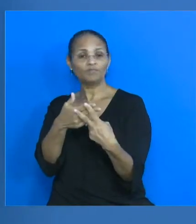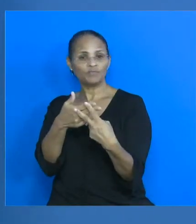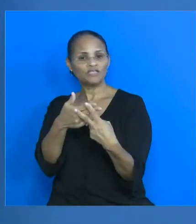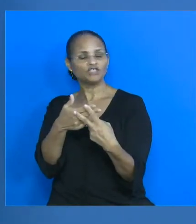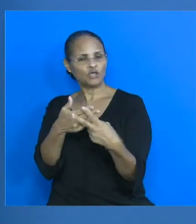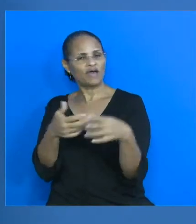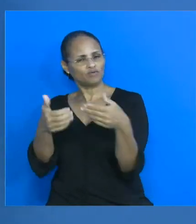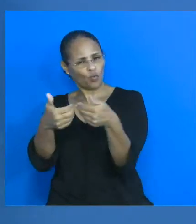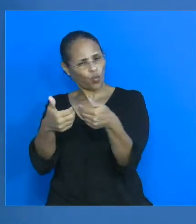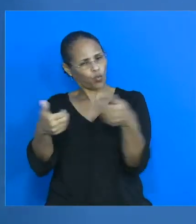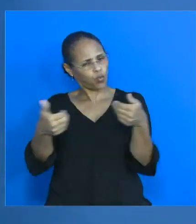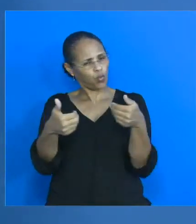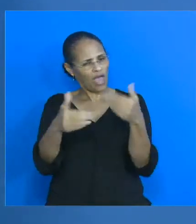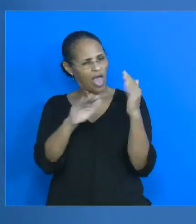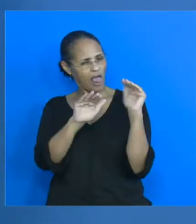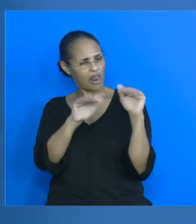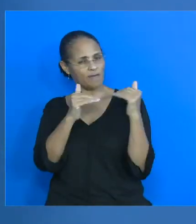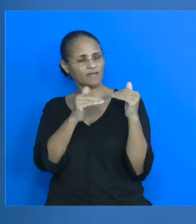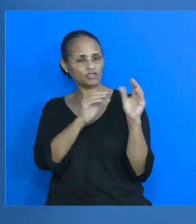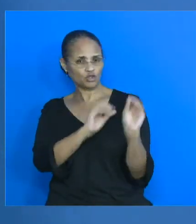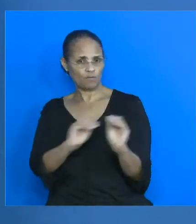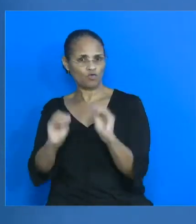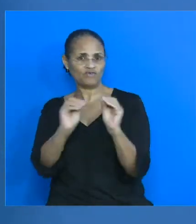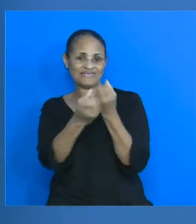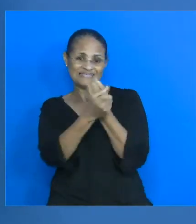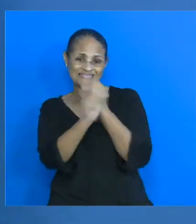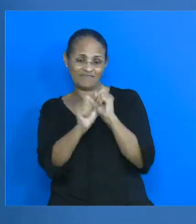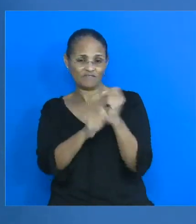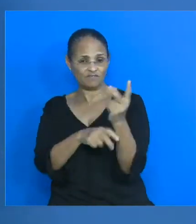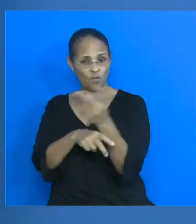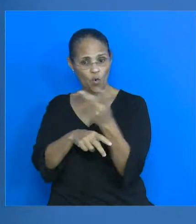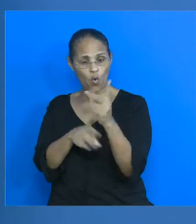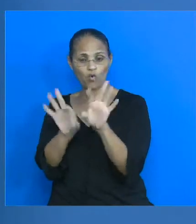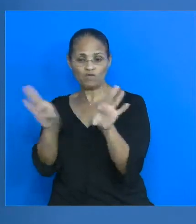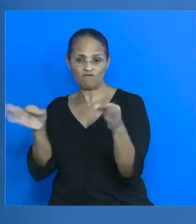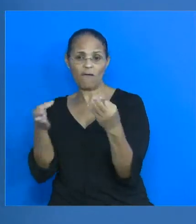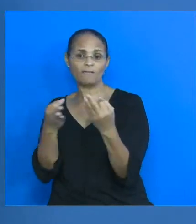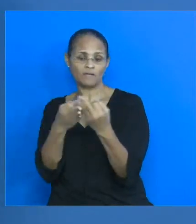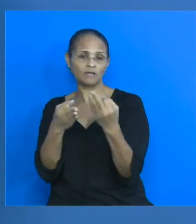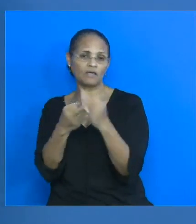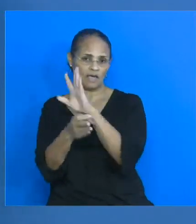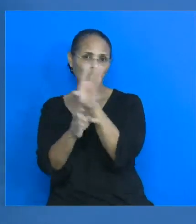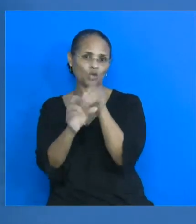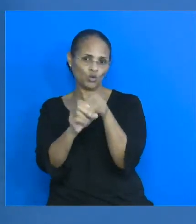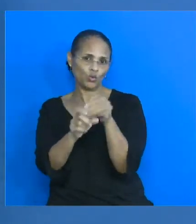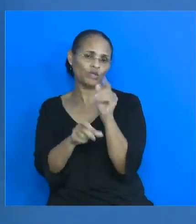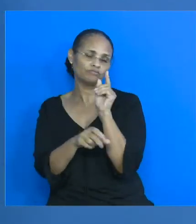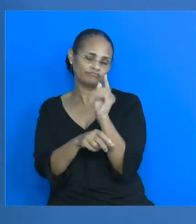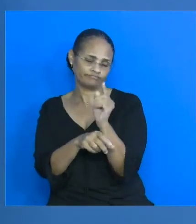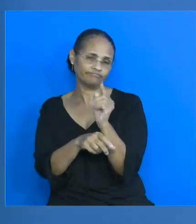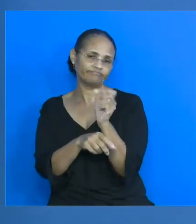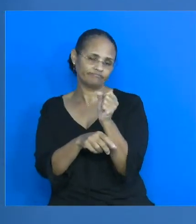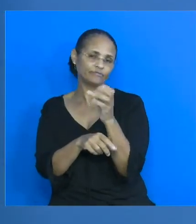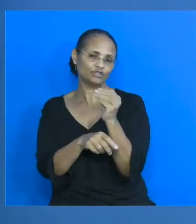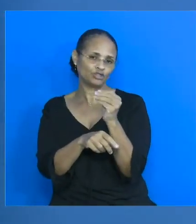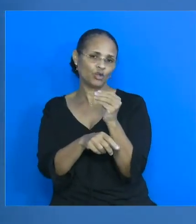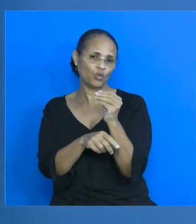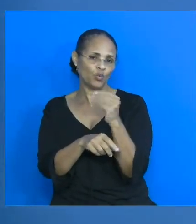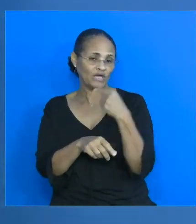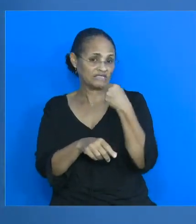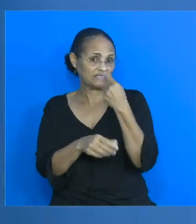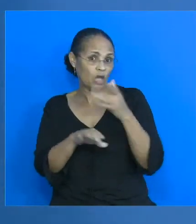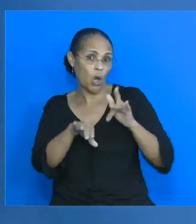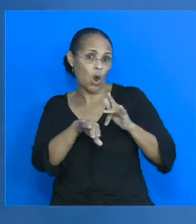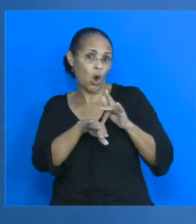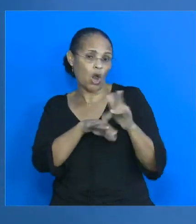limit your movement, and that's principally for your safety and the safety of your loved ones. So as you would have heard me speak about in the press statement earlier about